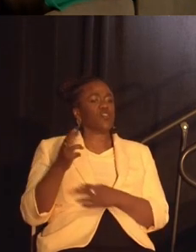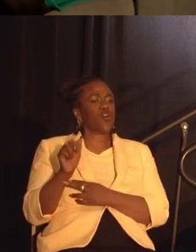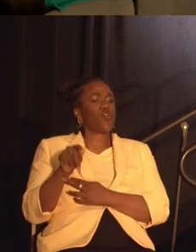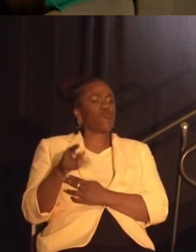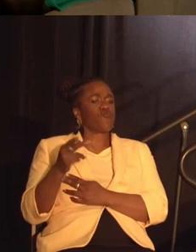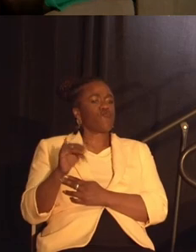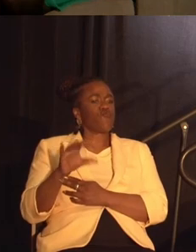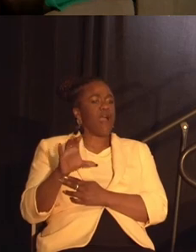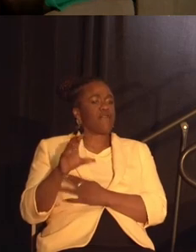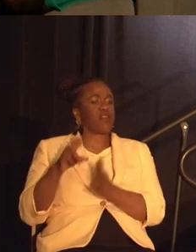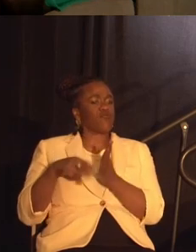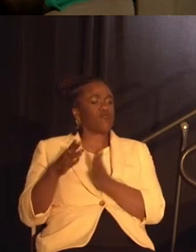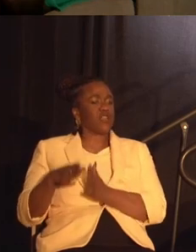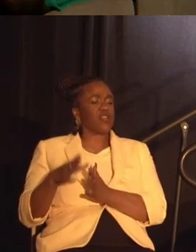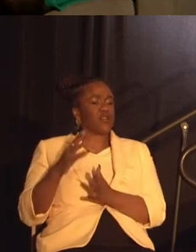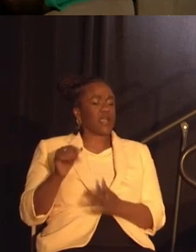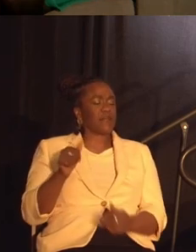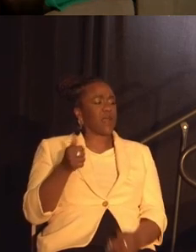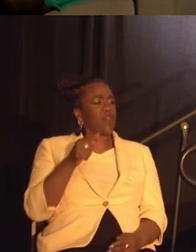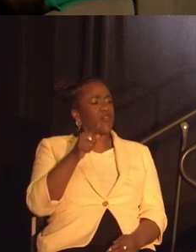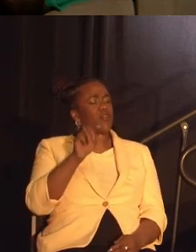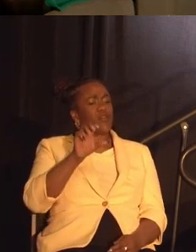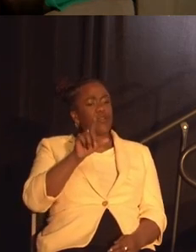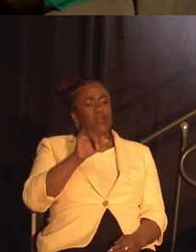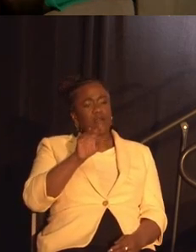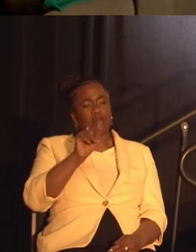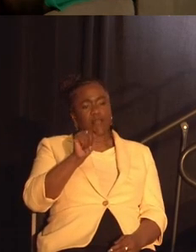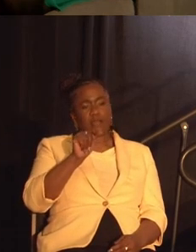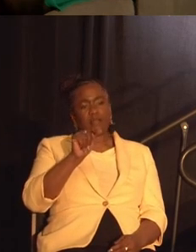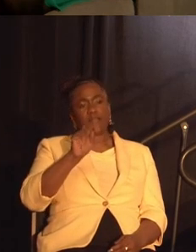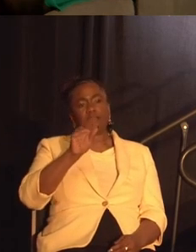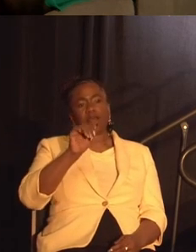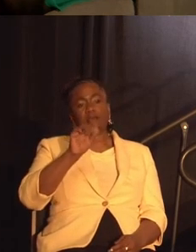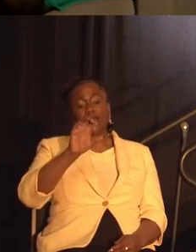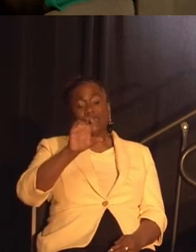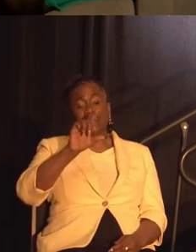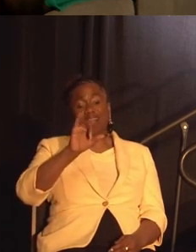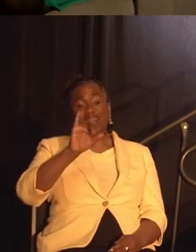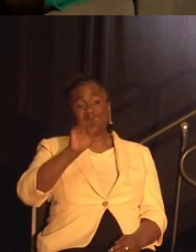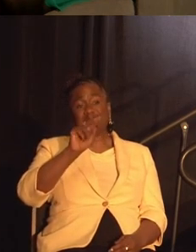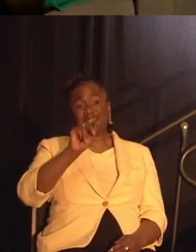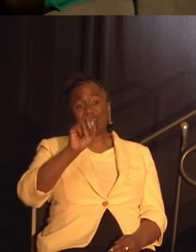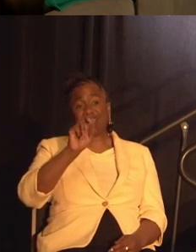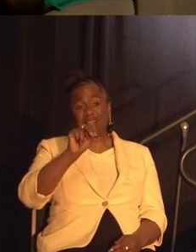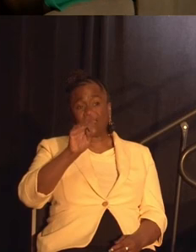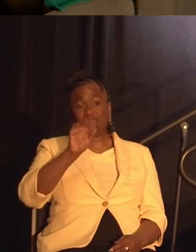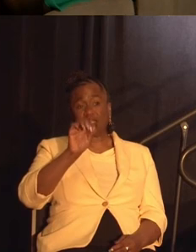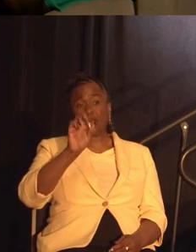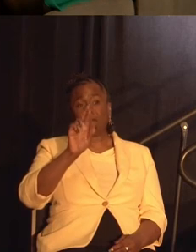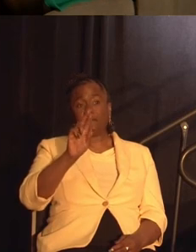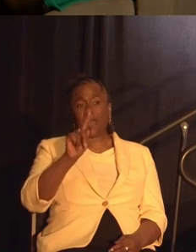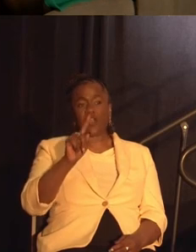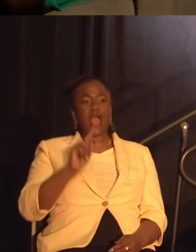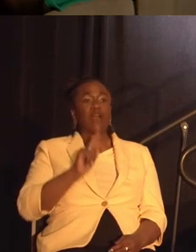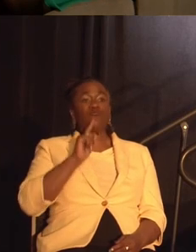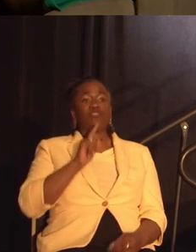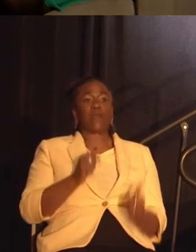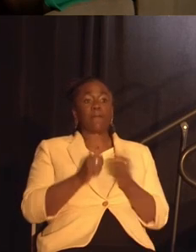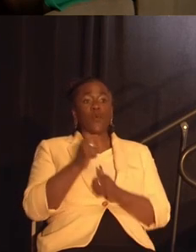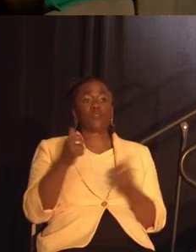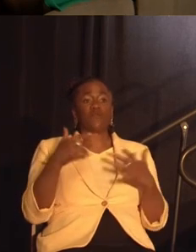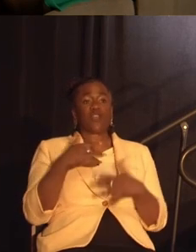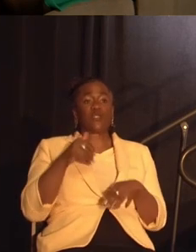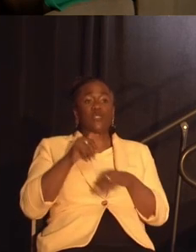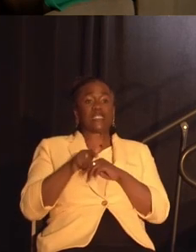and my friend Quentin Baker, phenomenal poet. By the way, Quentin was the one that I was the most afraid of sending to,